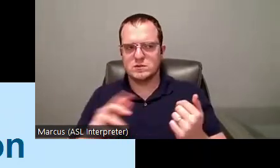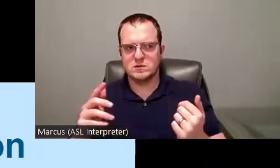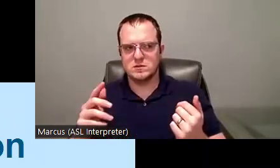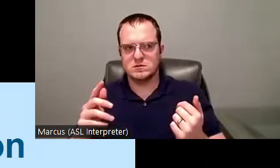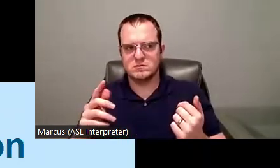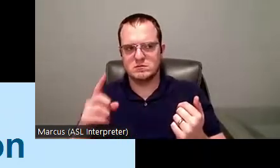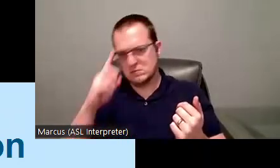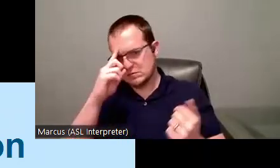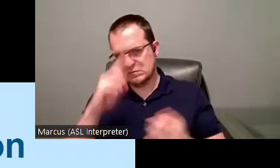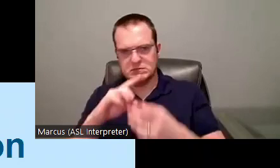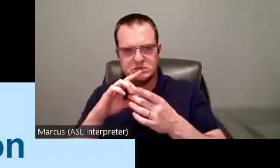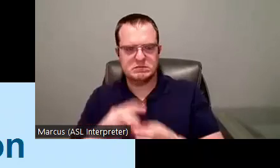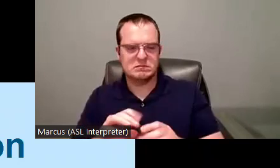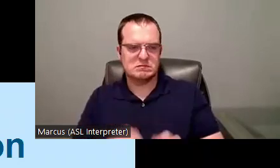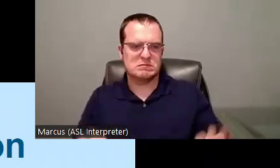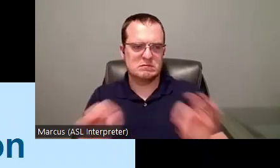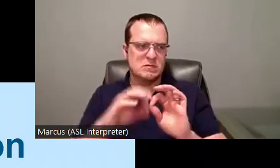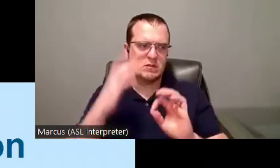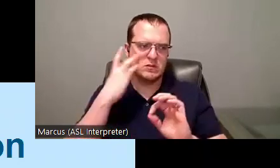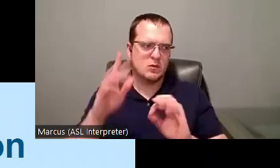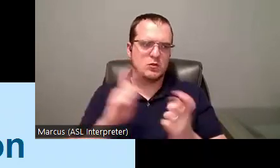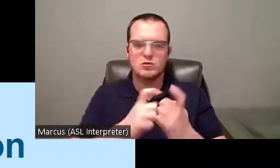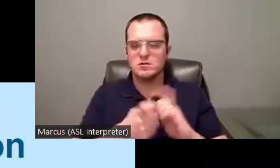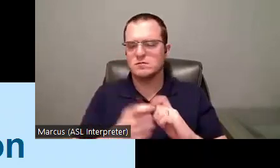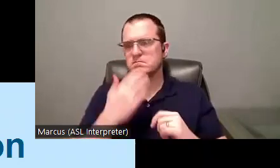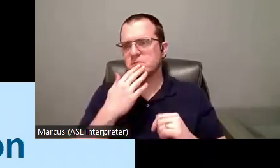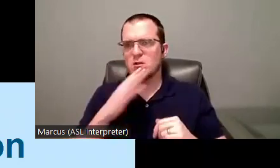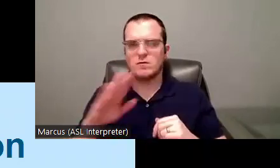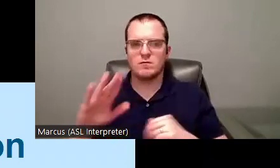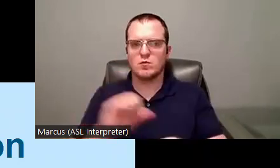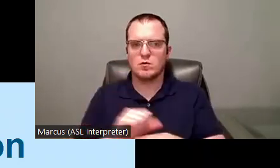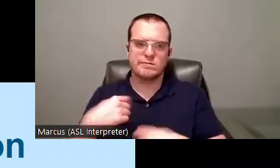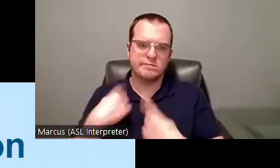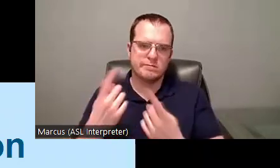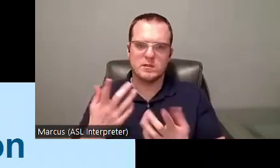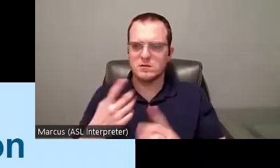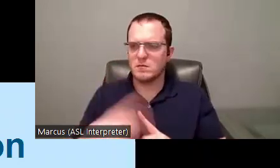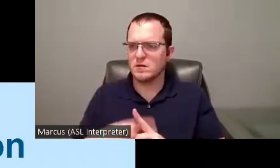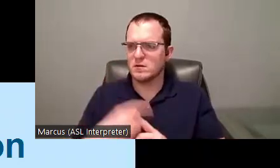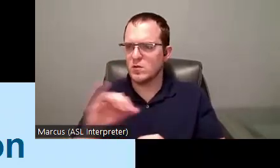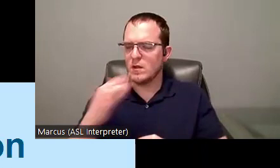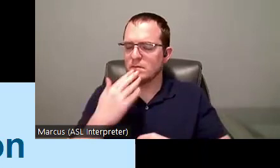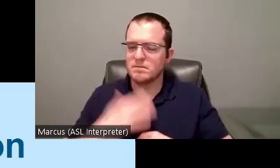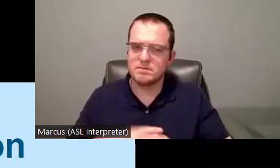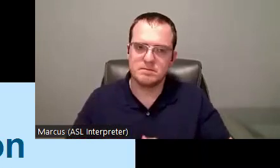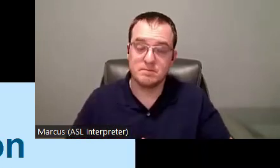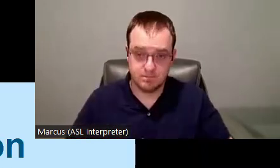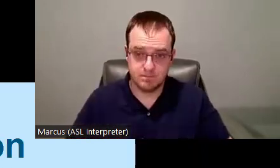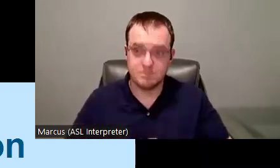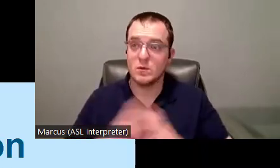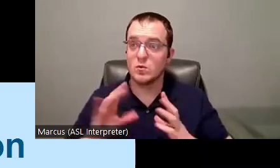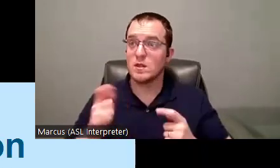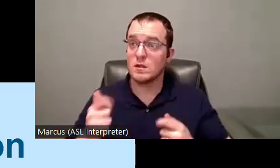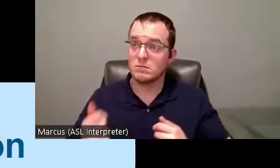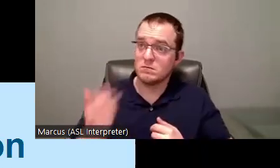thoughtful, prudent, and smart changes. So thank you for the work over the last month as well. With that, entertain a motion to